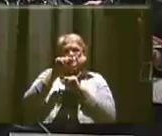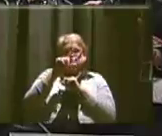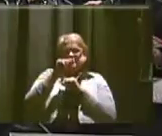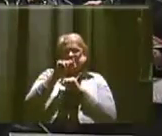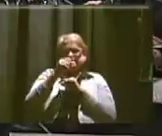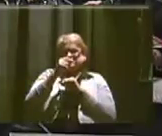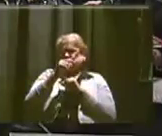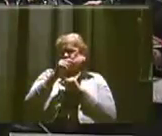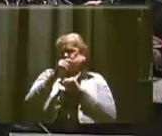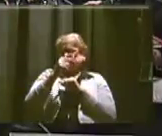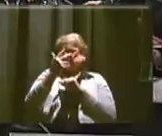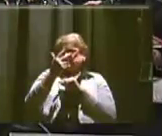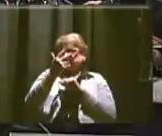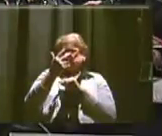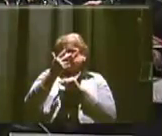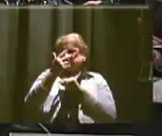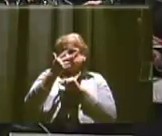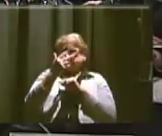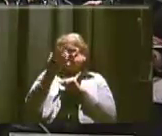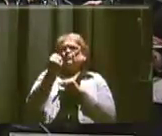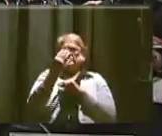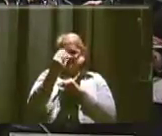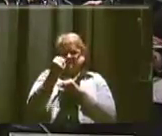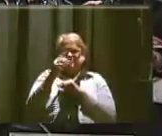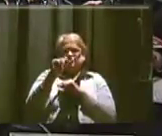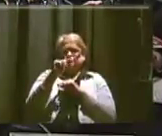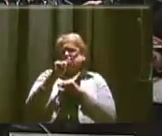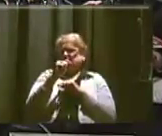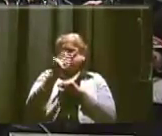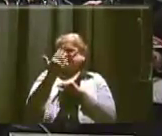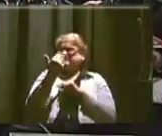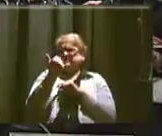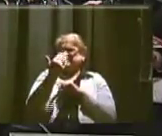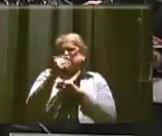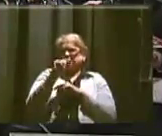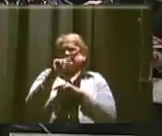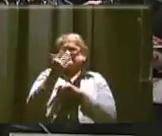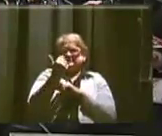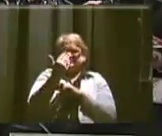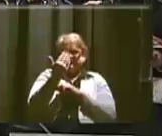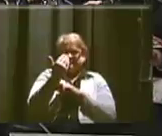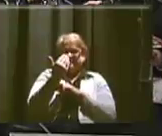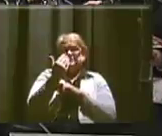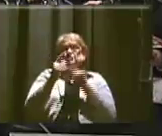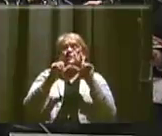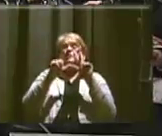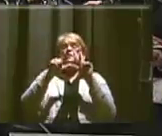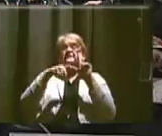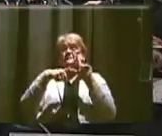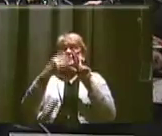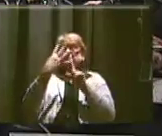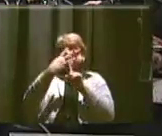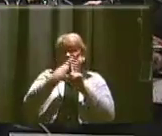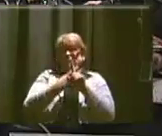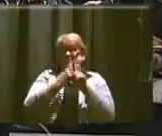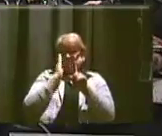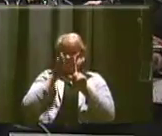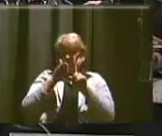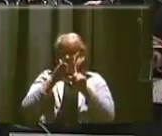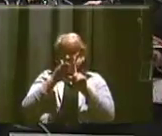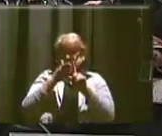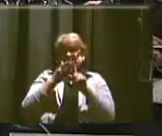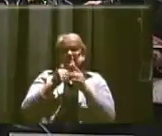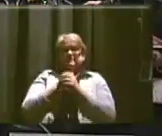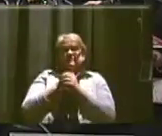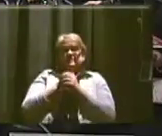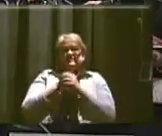with the district. So the contract is expiring in about 4 months. Second, there is a